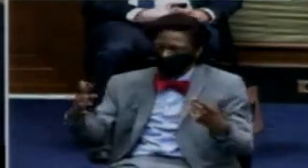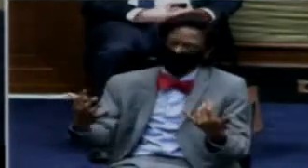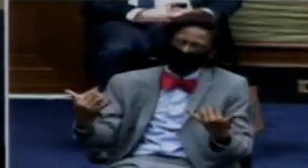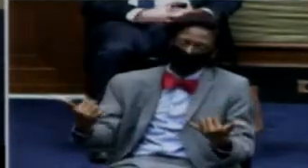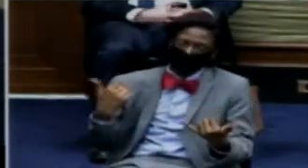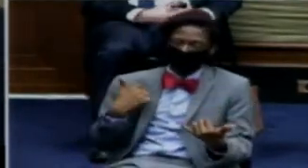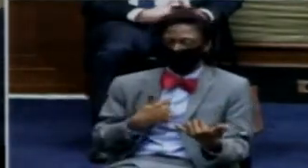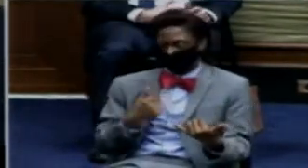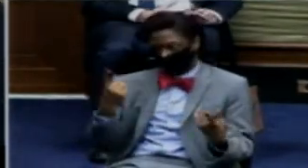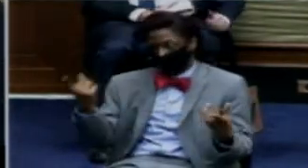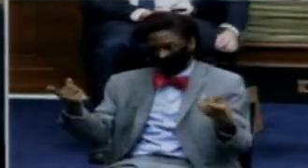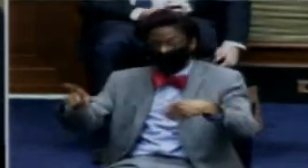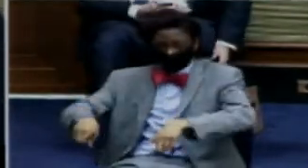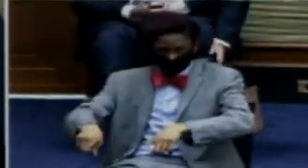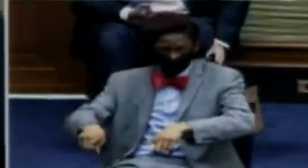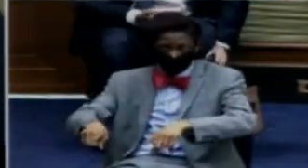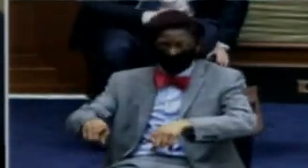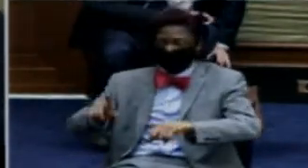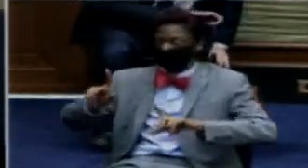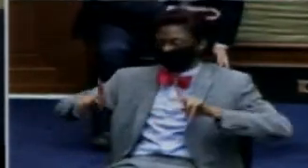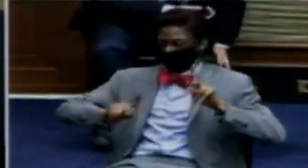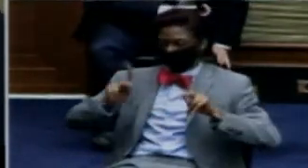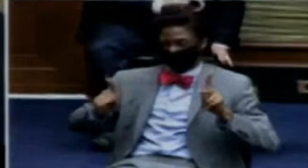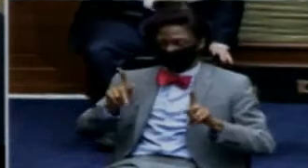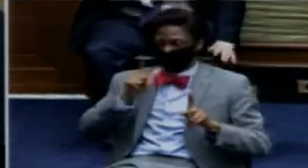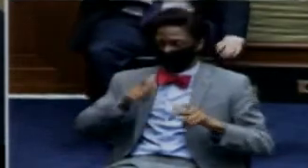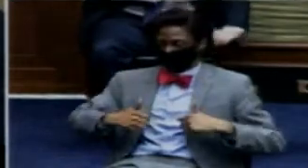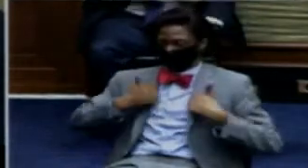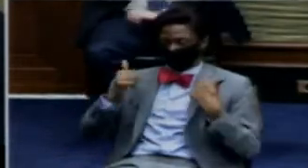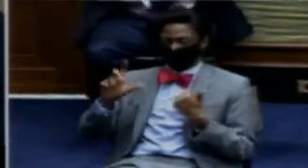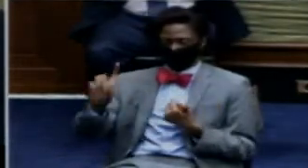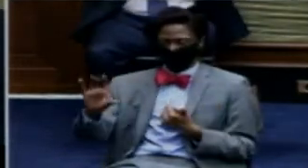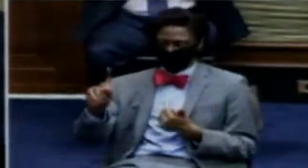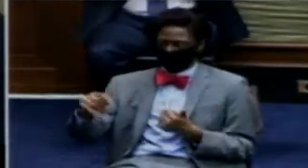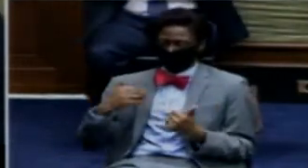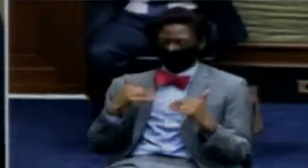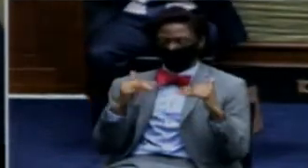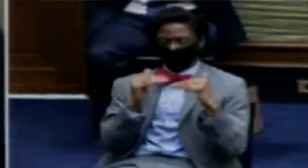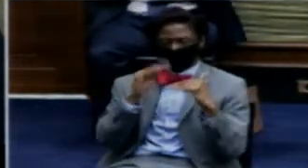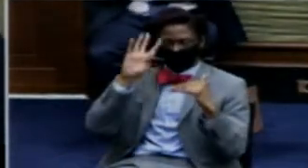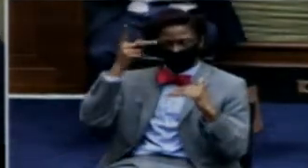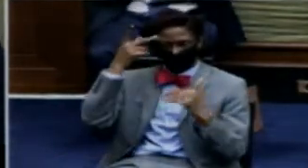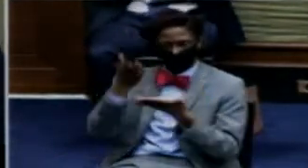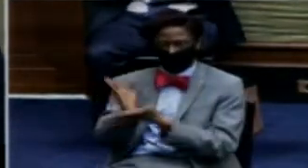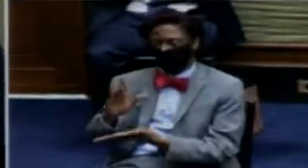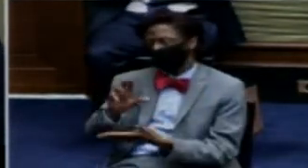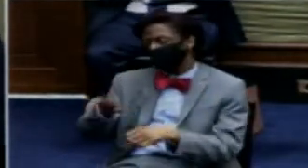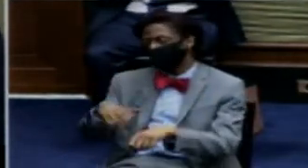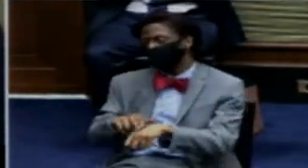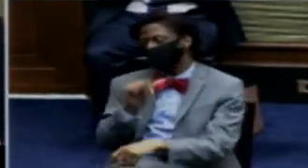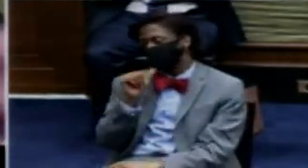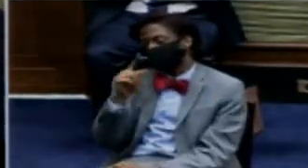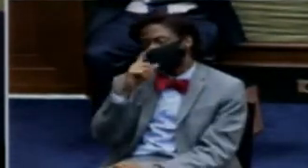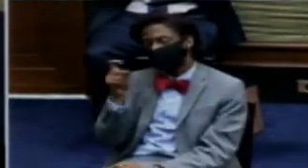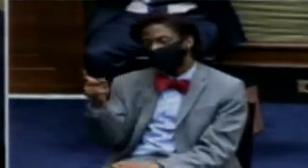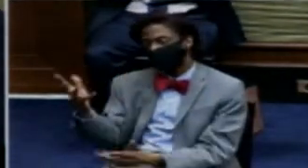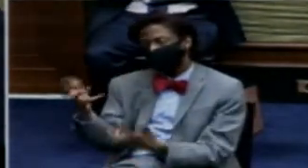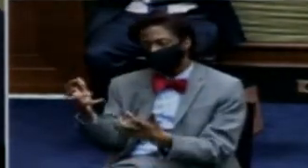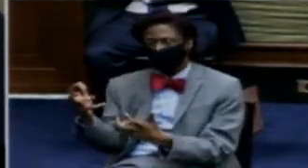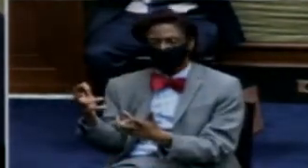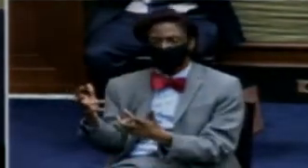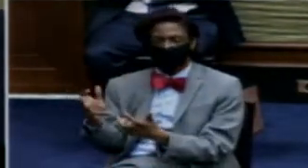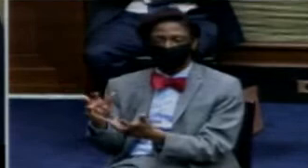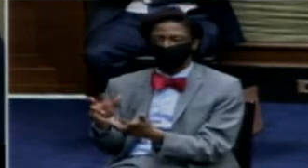we agree that people in D.C. should enjoy equal political rights? Of course not, because they're simply trying to gin up